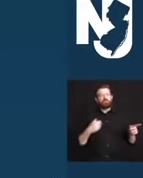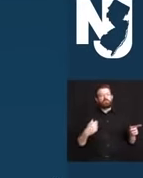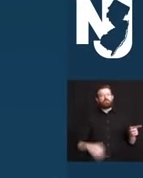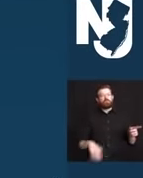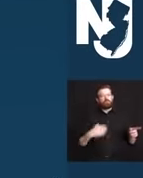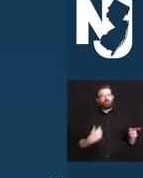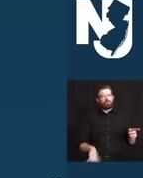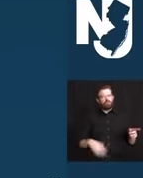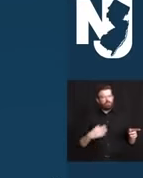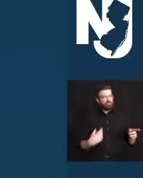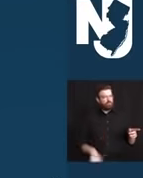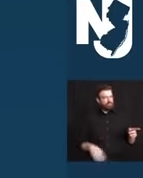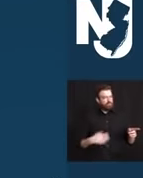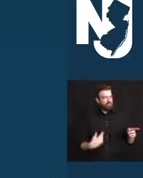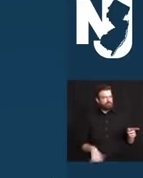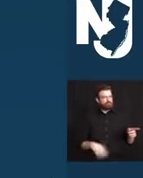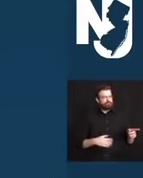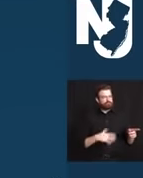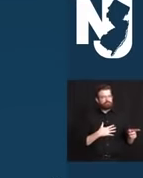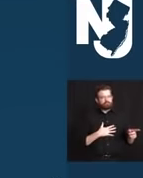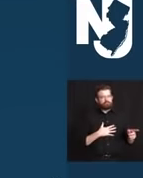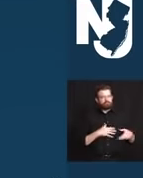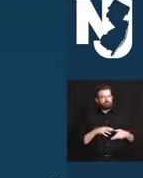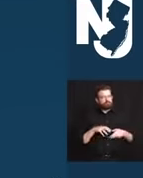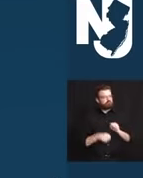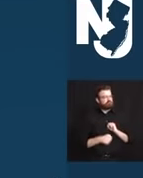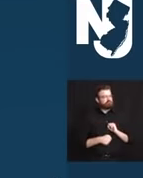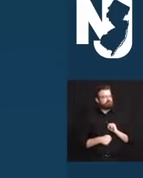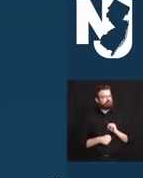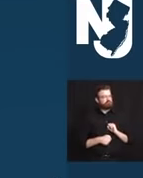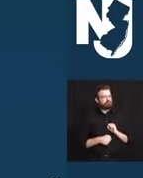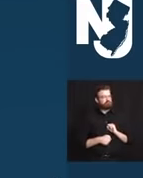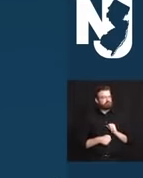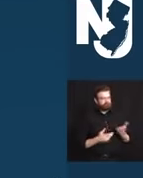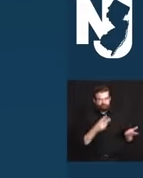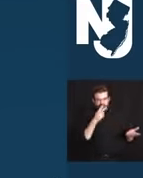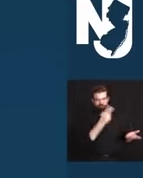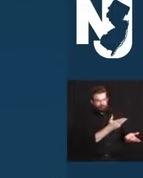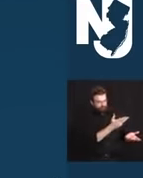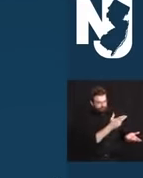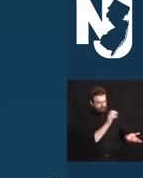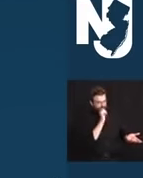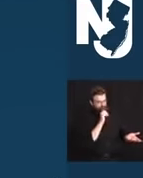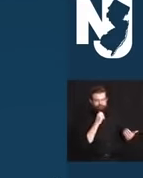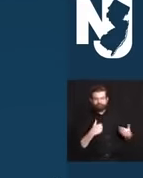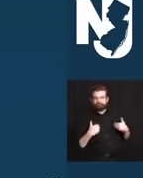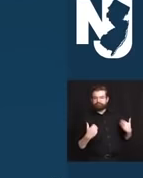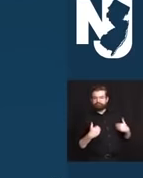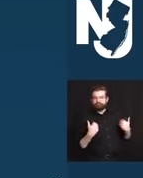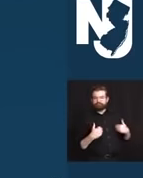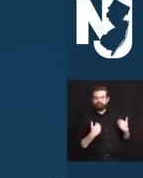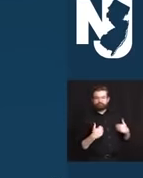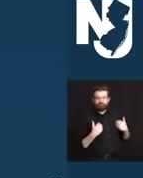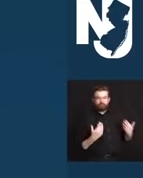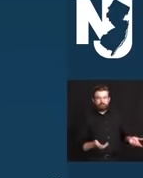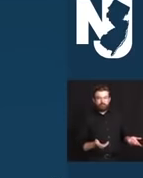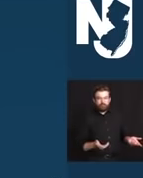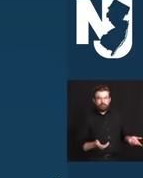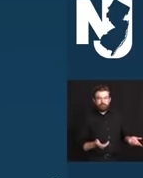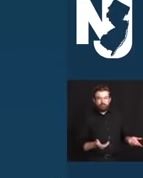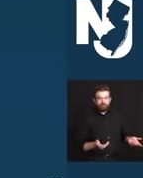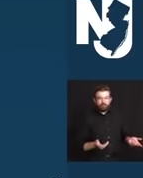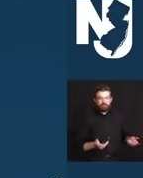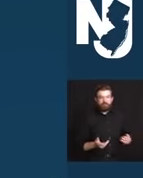one, for reasons that are probably fairly evident in terms of the age here, we head to Waldwick in Bergen County to remember